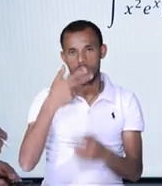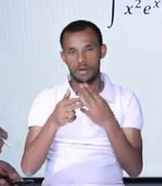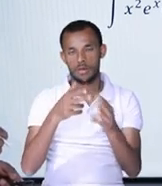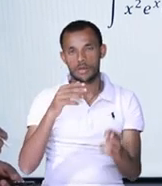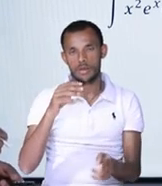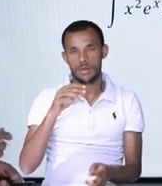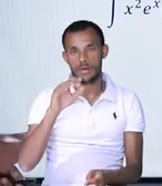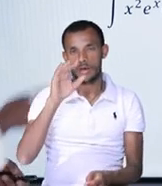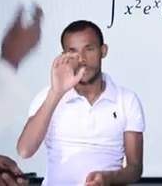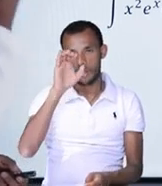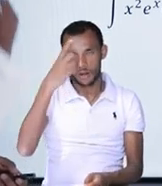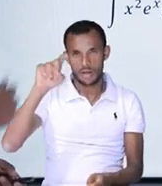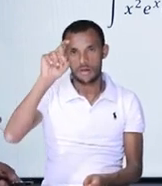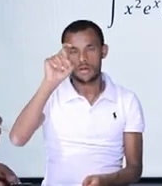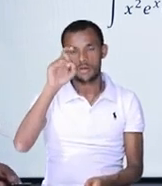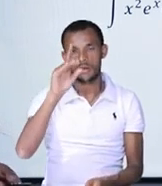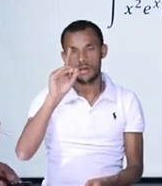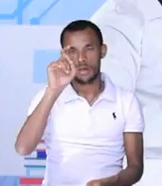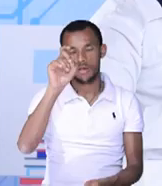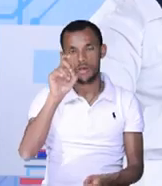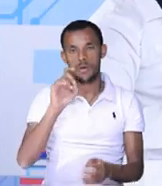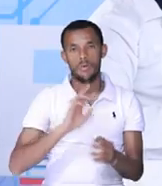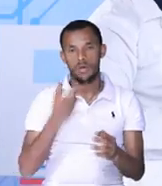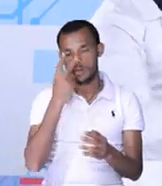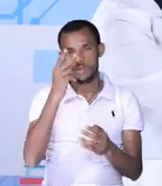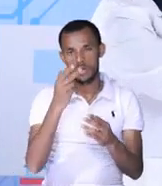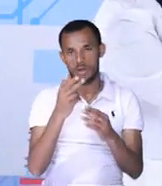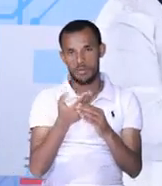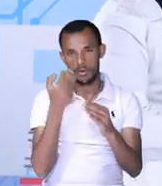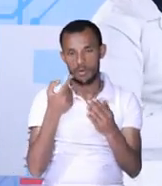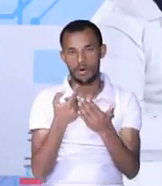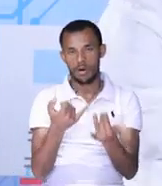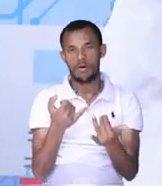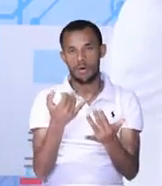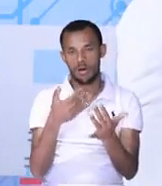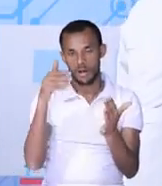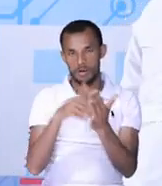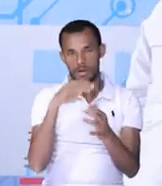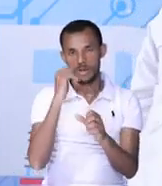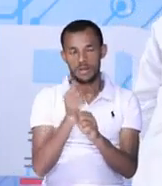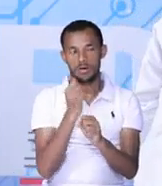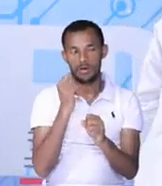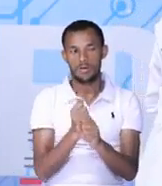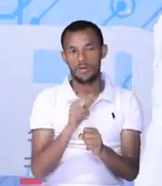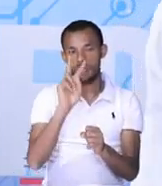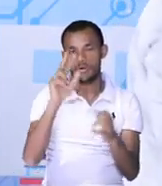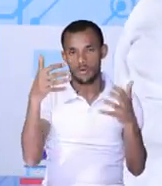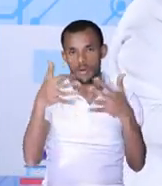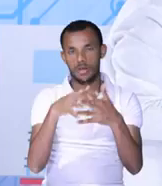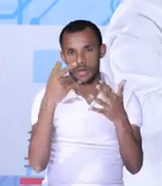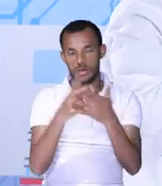times e raised to x dx. We have already solved it in a previous example, but now let's do it again. So to integrate